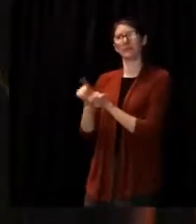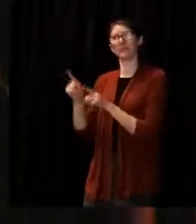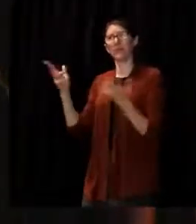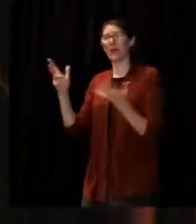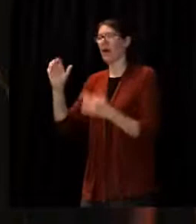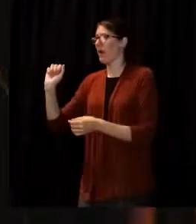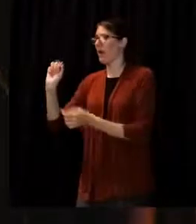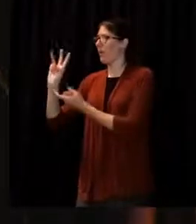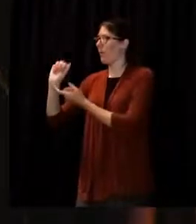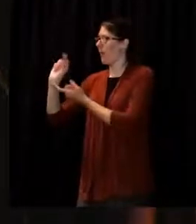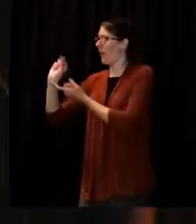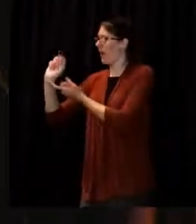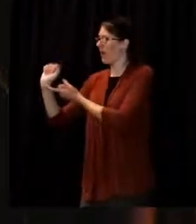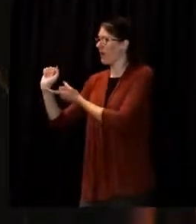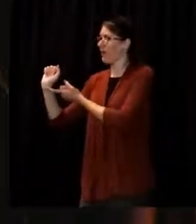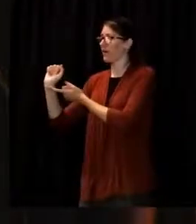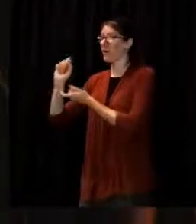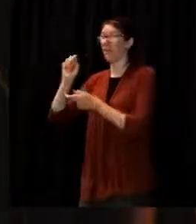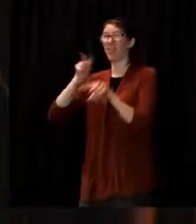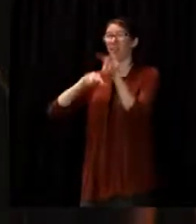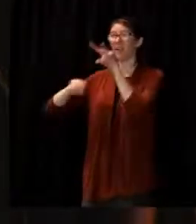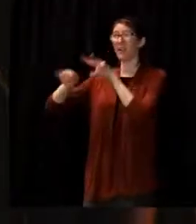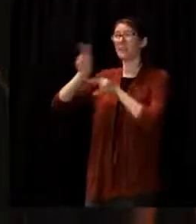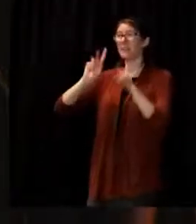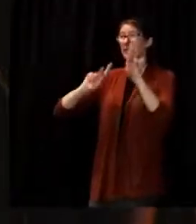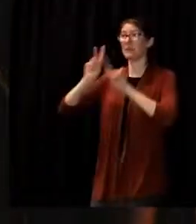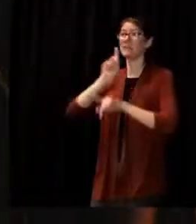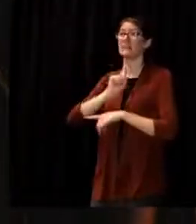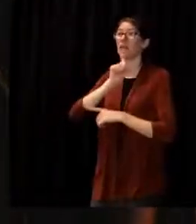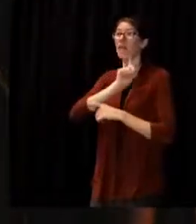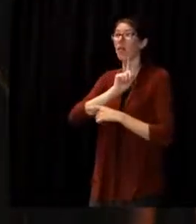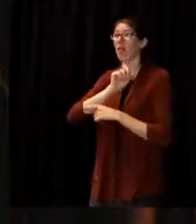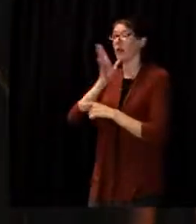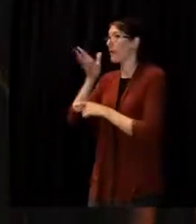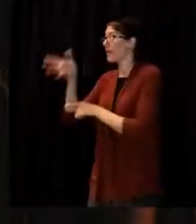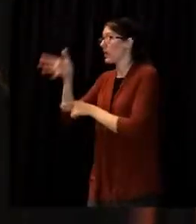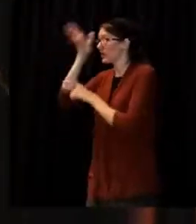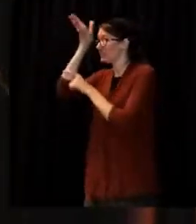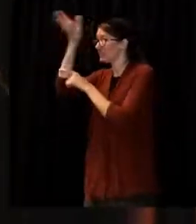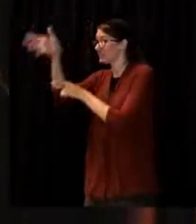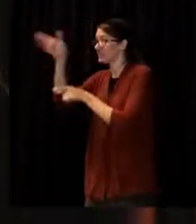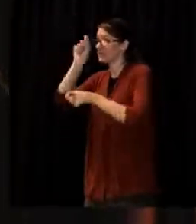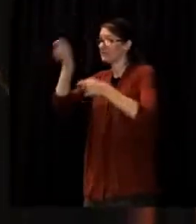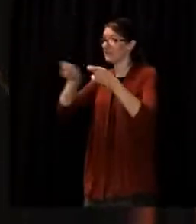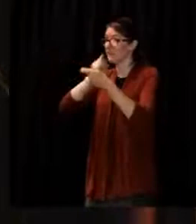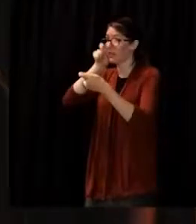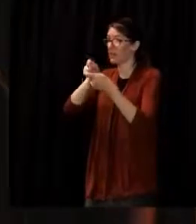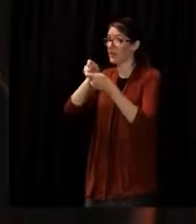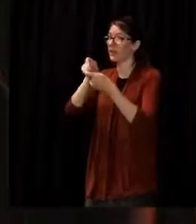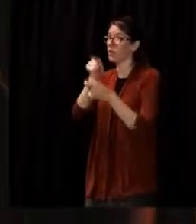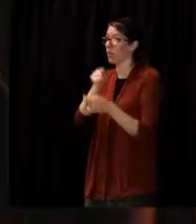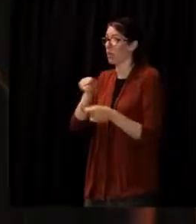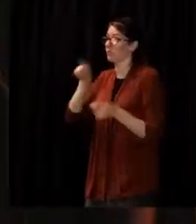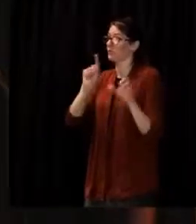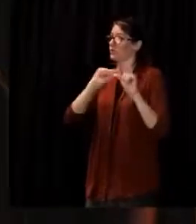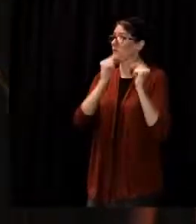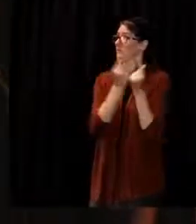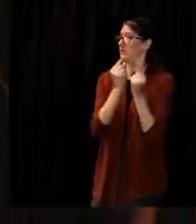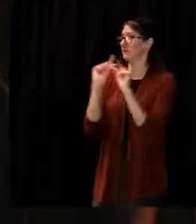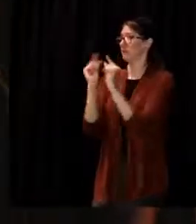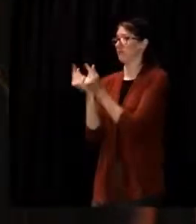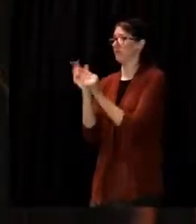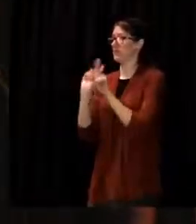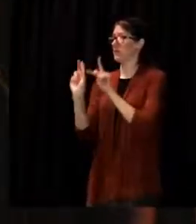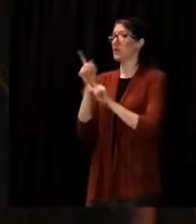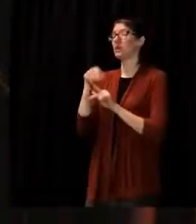And by the way, I'm looking at you singles and you grandparents in particular. You know, you spend a lot of time watching,